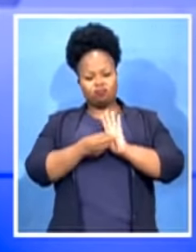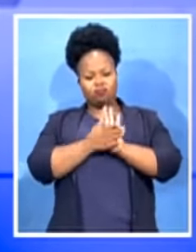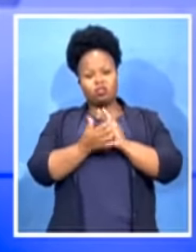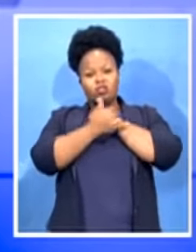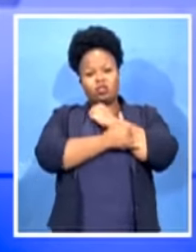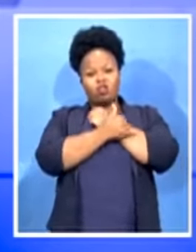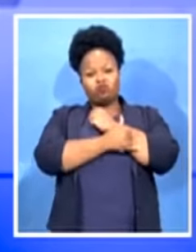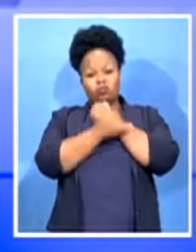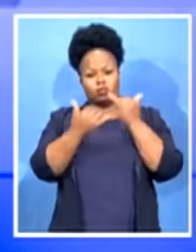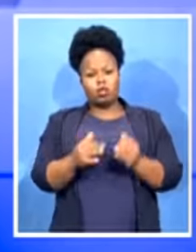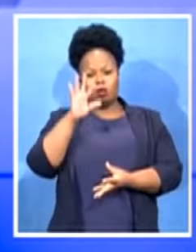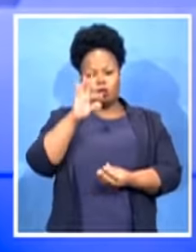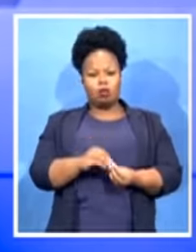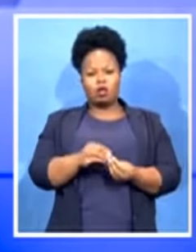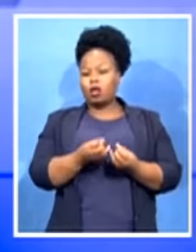of infections at